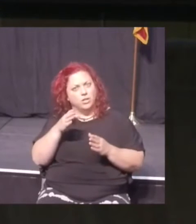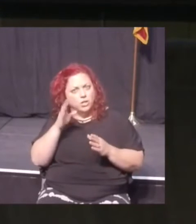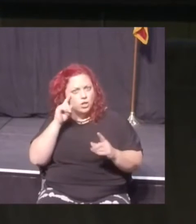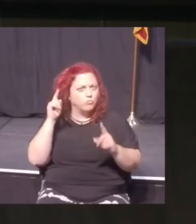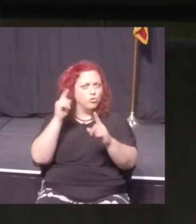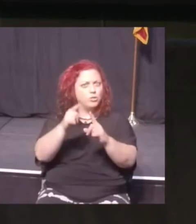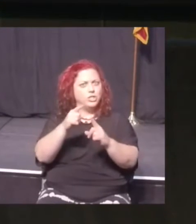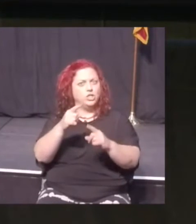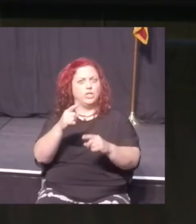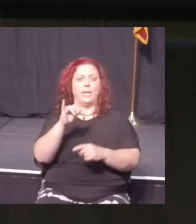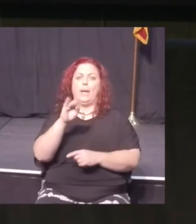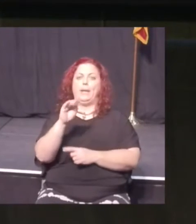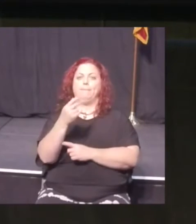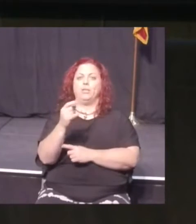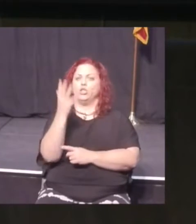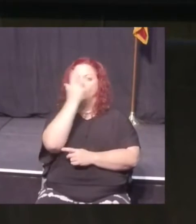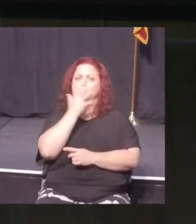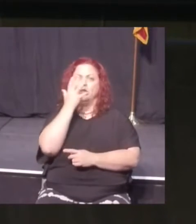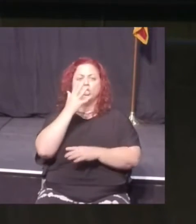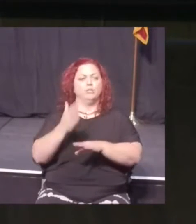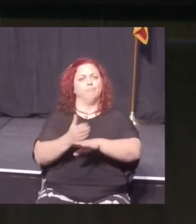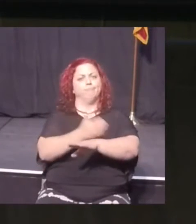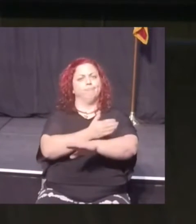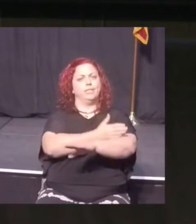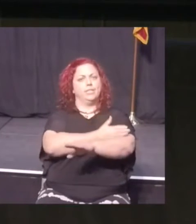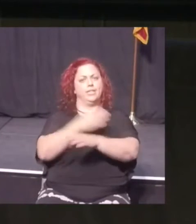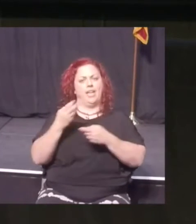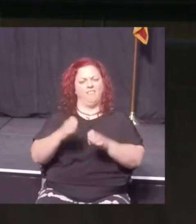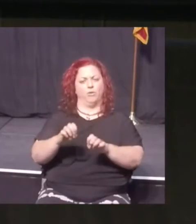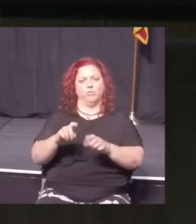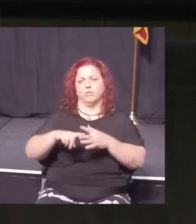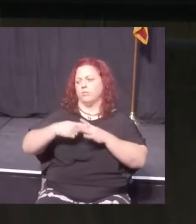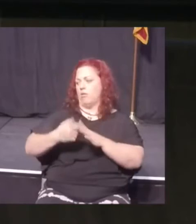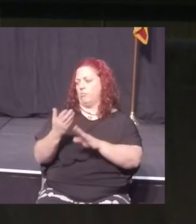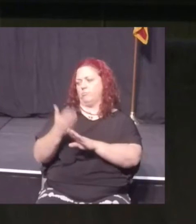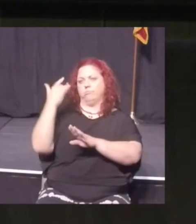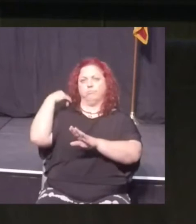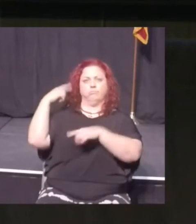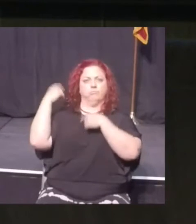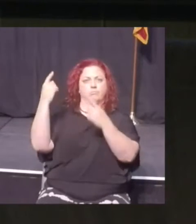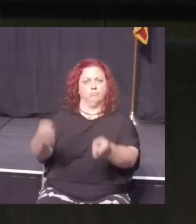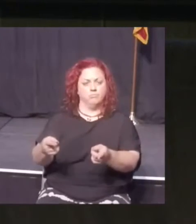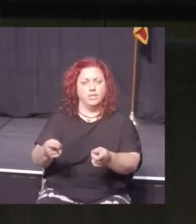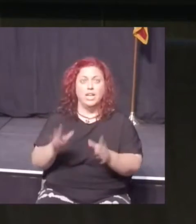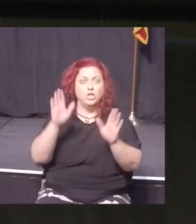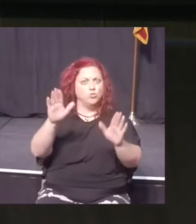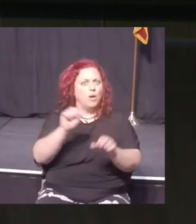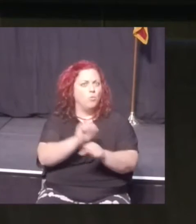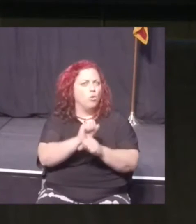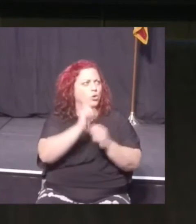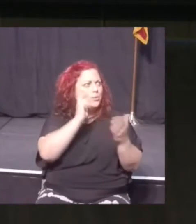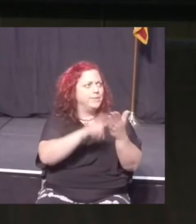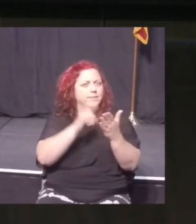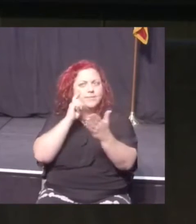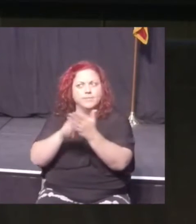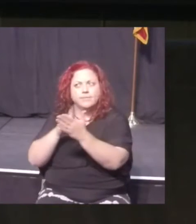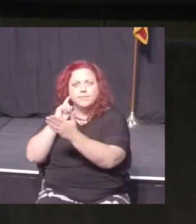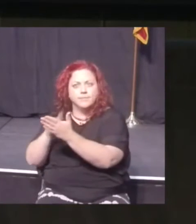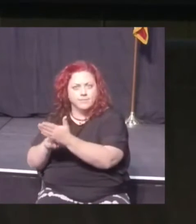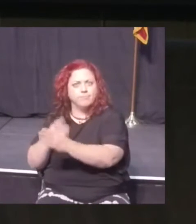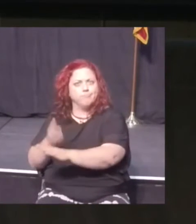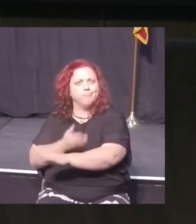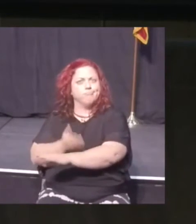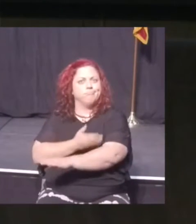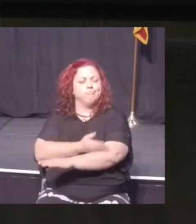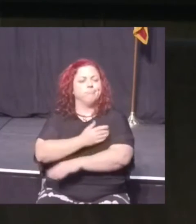image-building effort that began a few years ago. It's great work, and it's exciting to see. Many